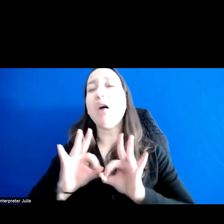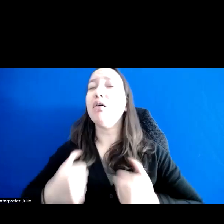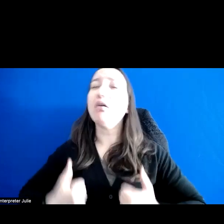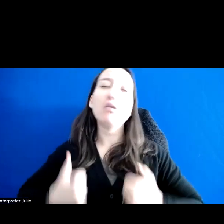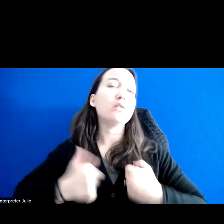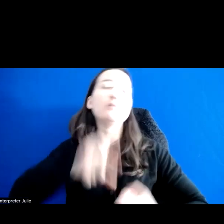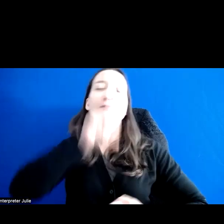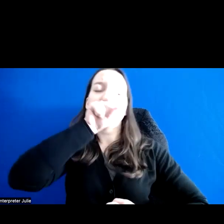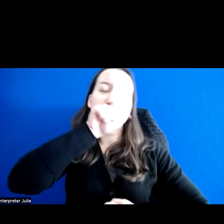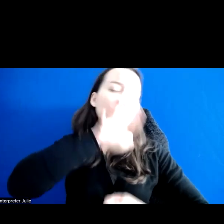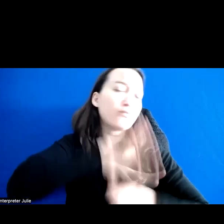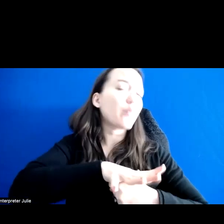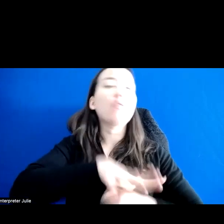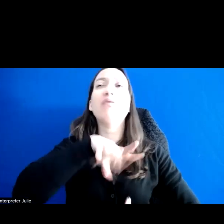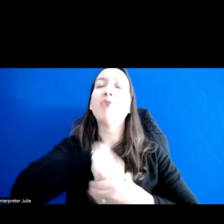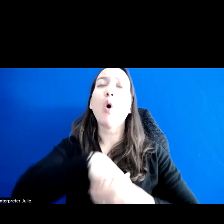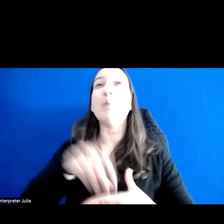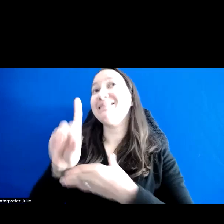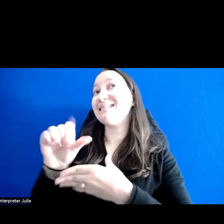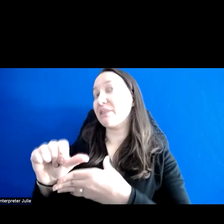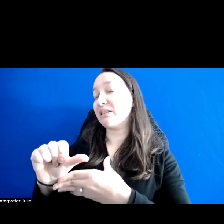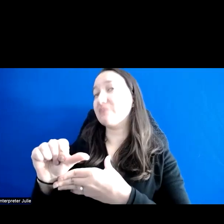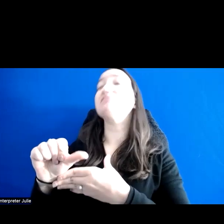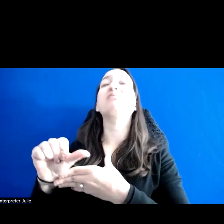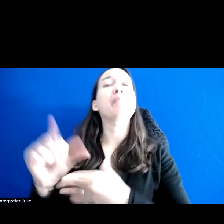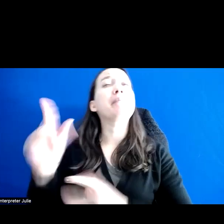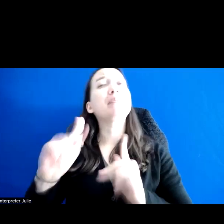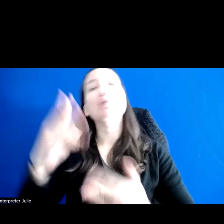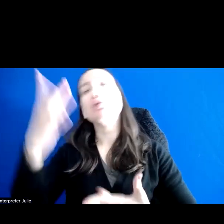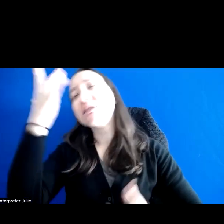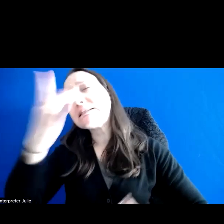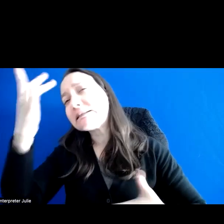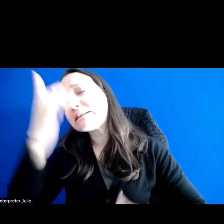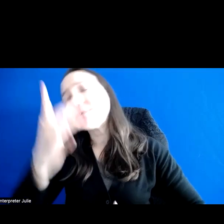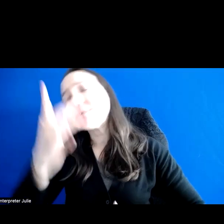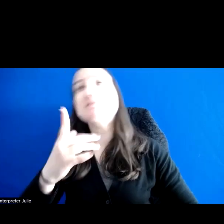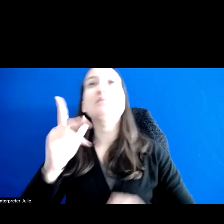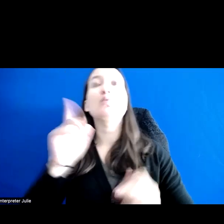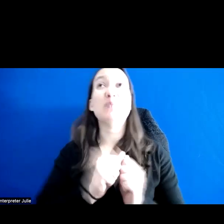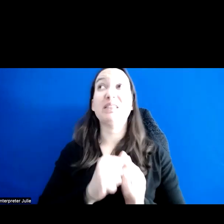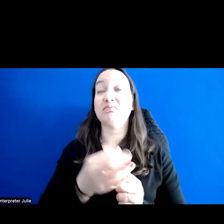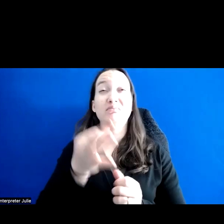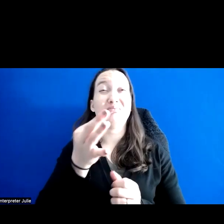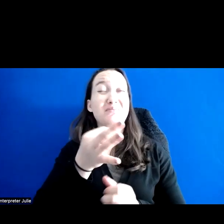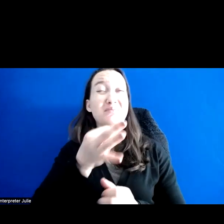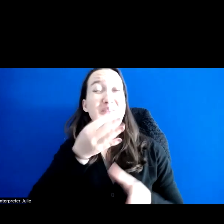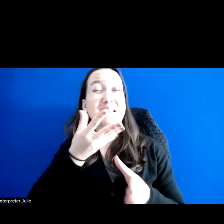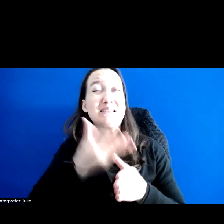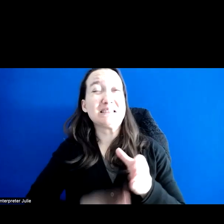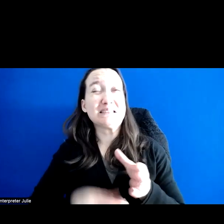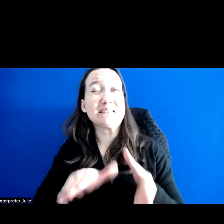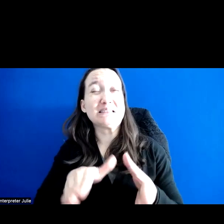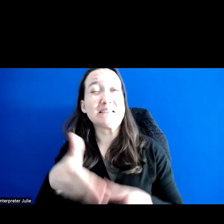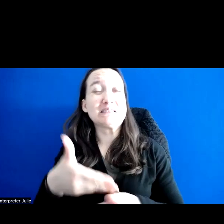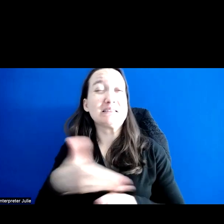life-affirming involvement with disability issues, with illness, and with mortality at the end of her life.